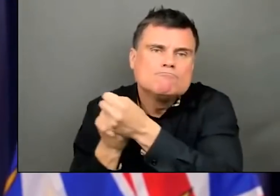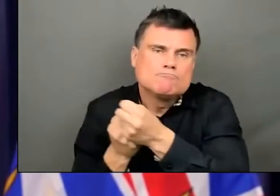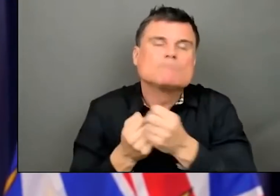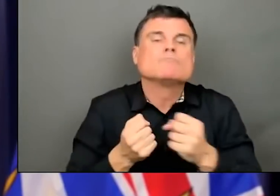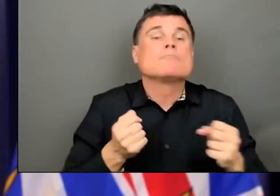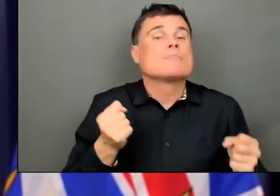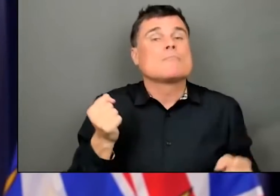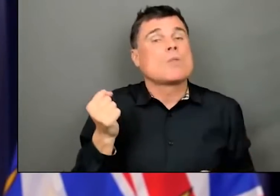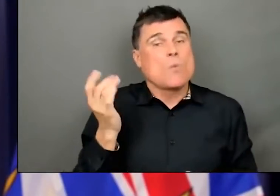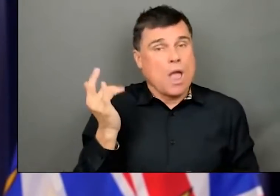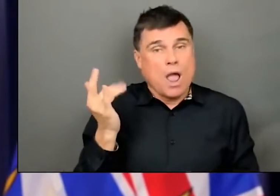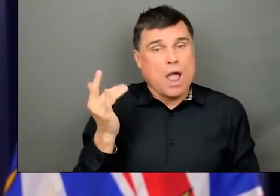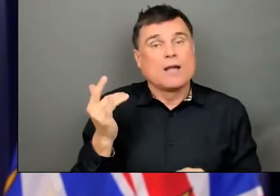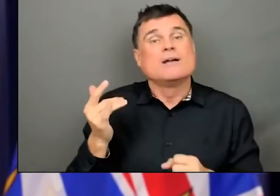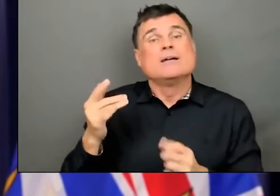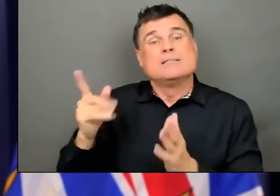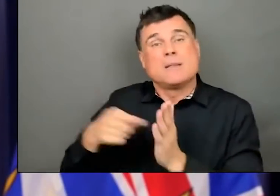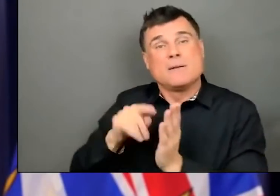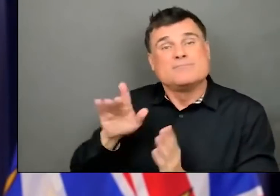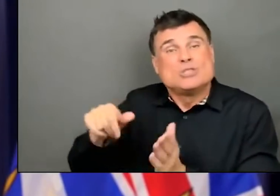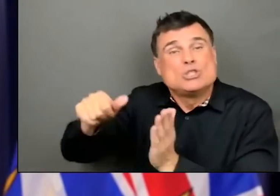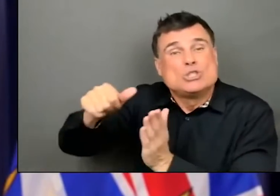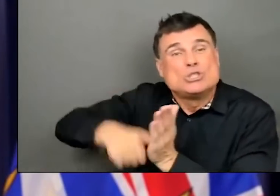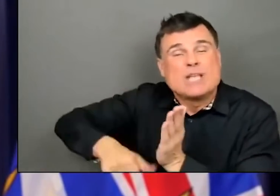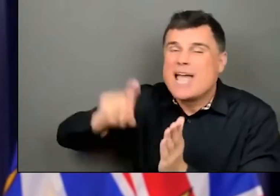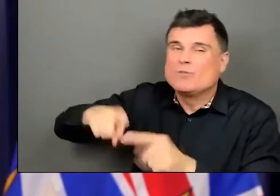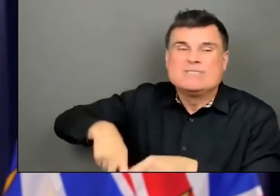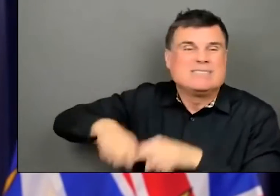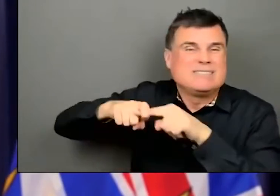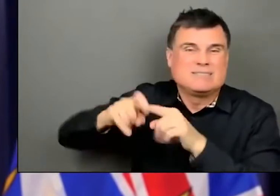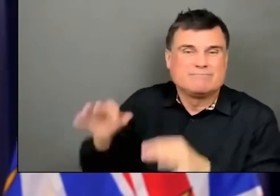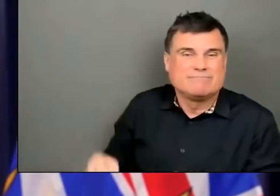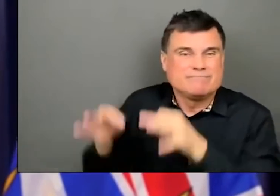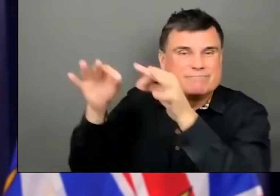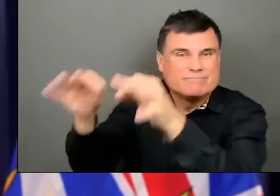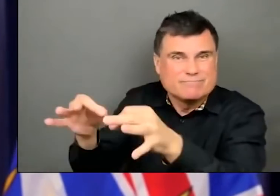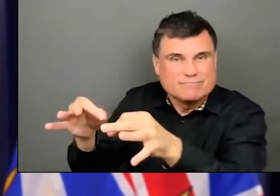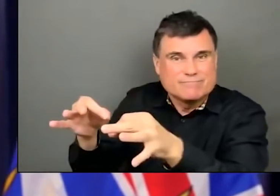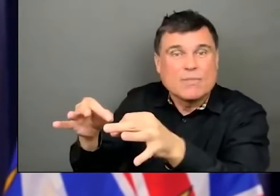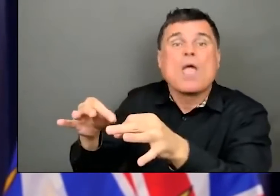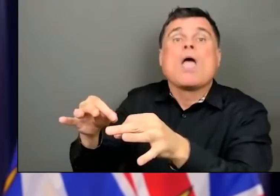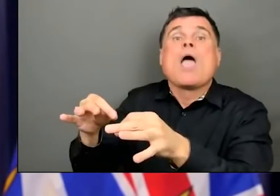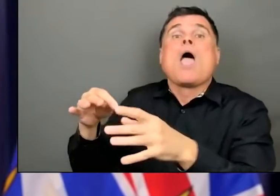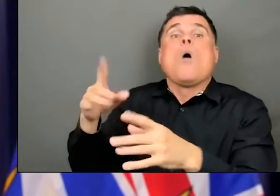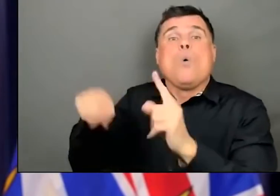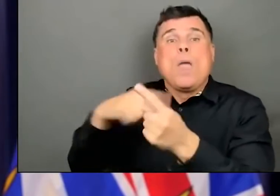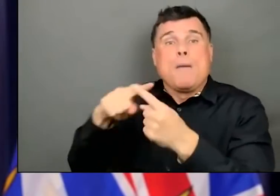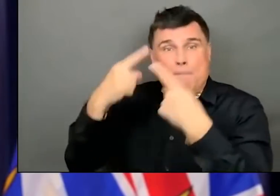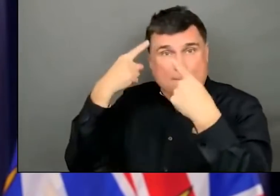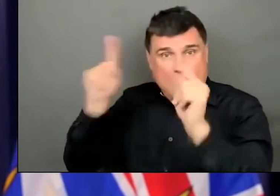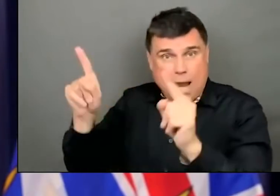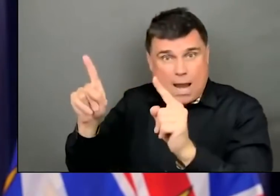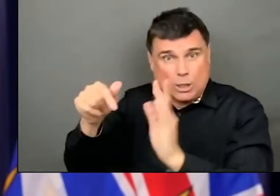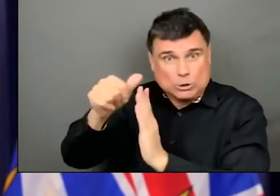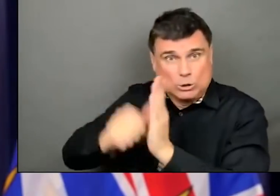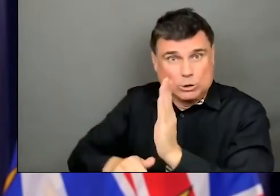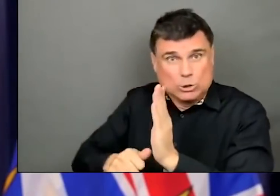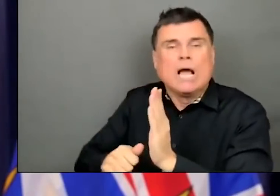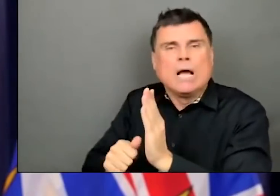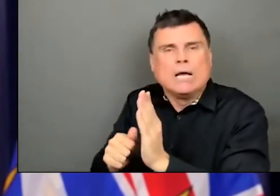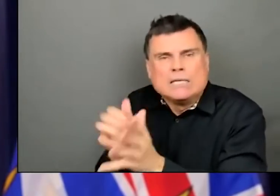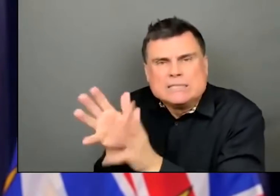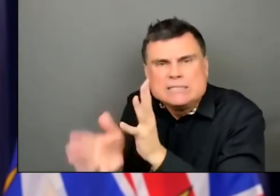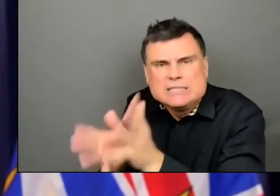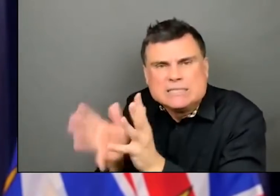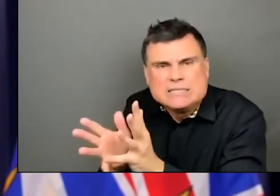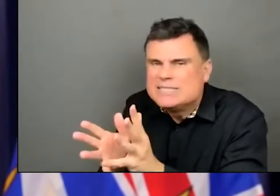ensure that we can provide adequate and appropriate care to people in critical care. But I have to say this again, finally. Everyone who can